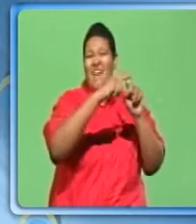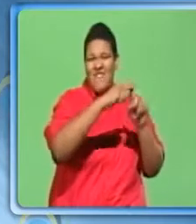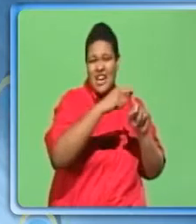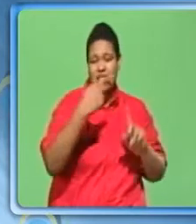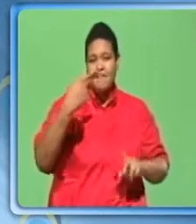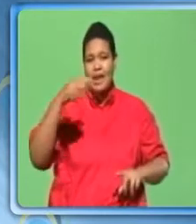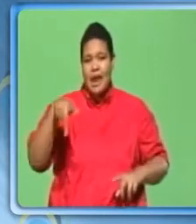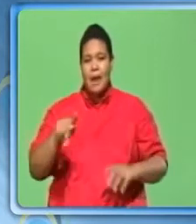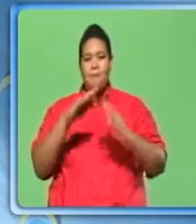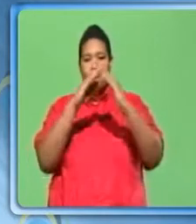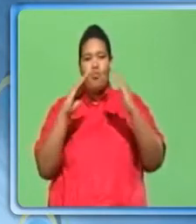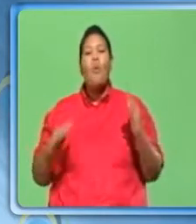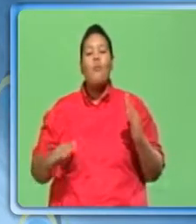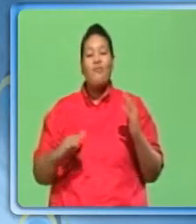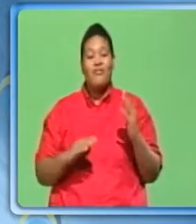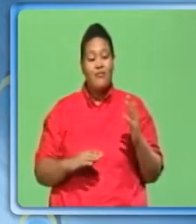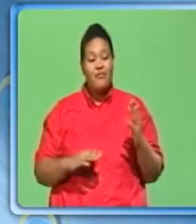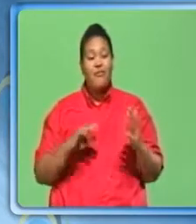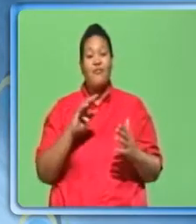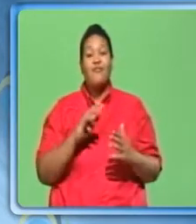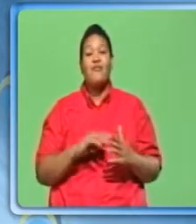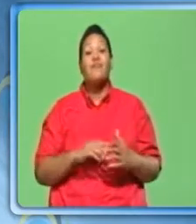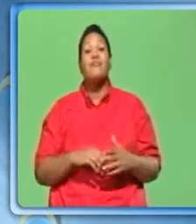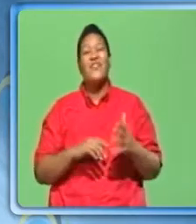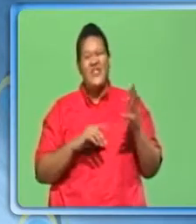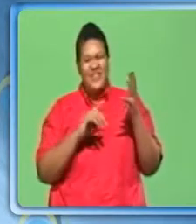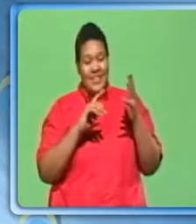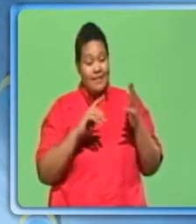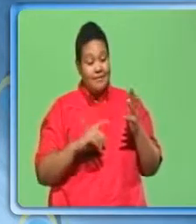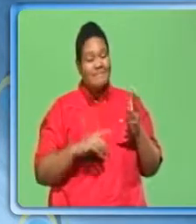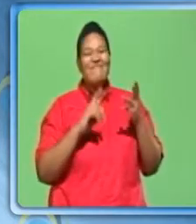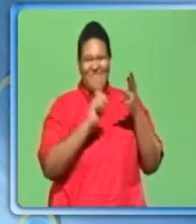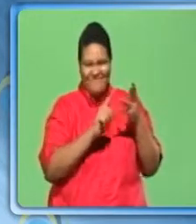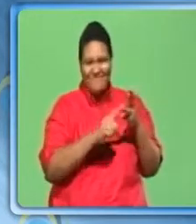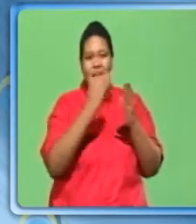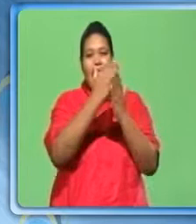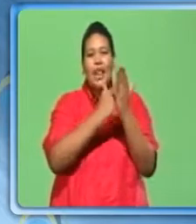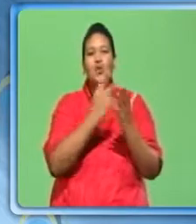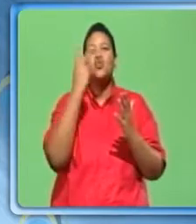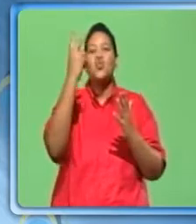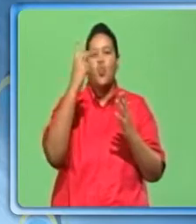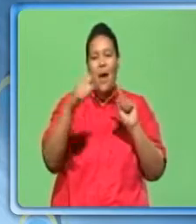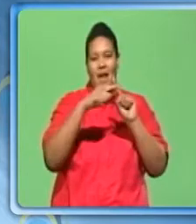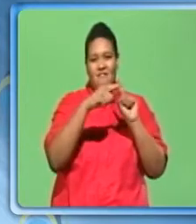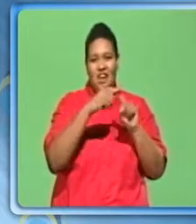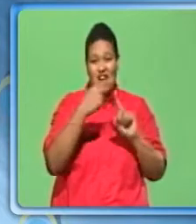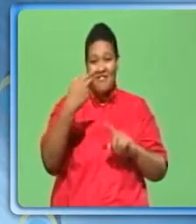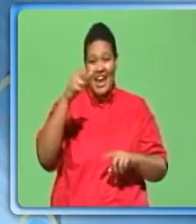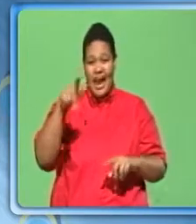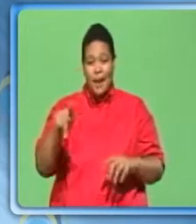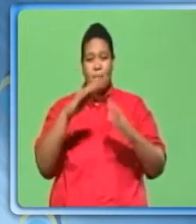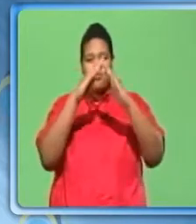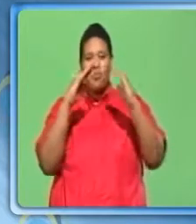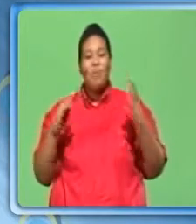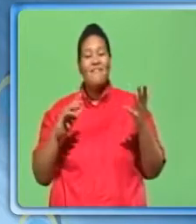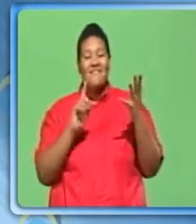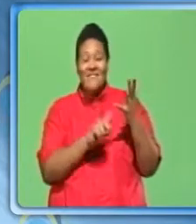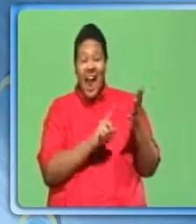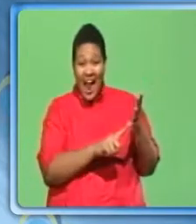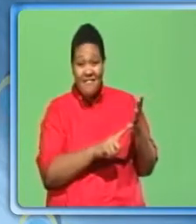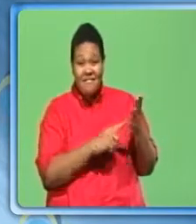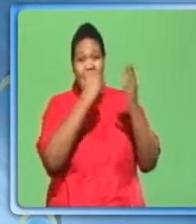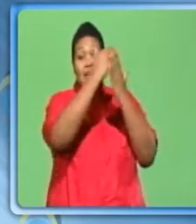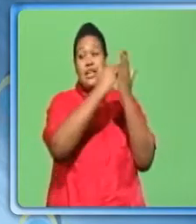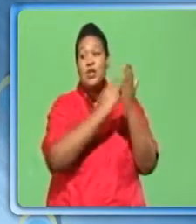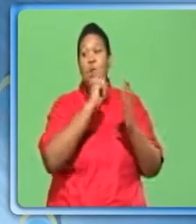roofs. 4. List 2 advantages of hip roofs. 5. List